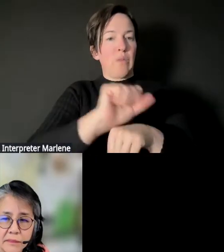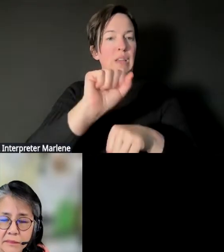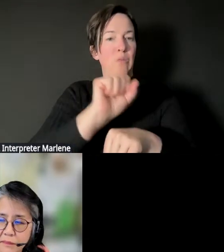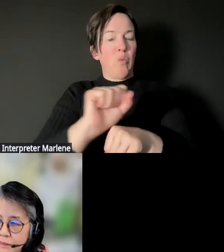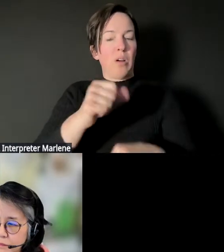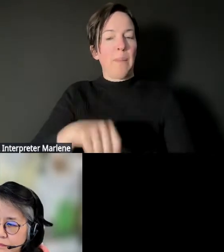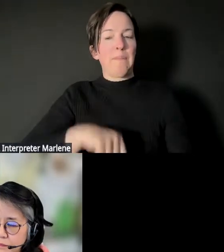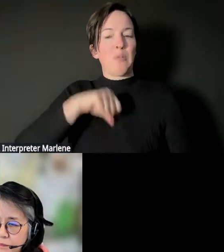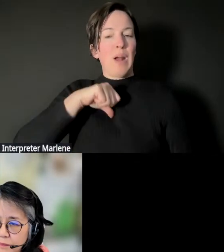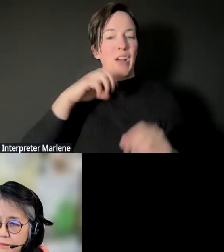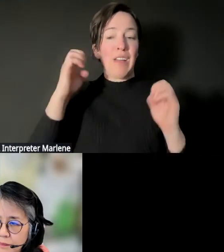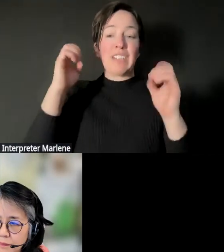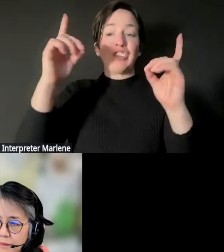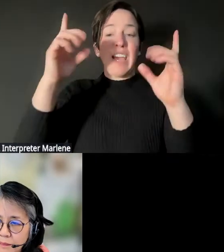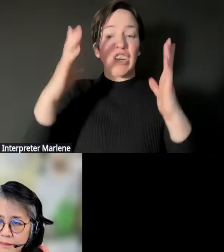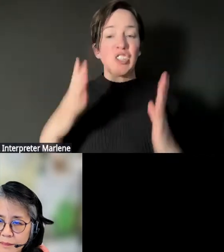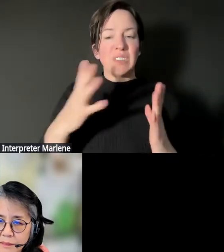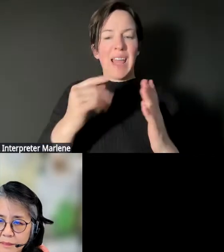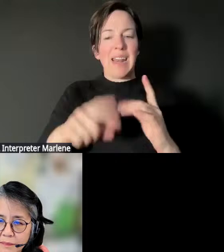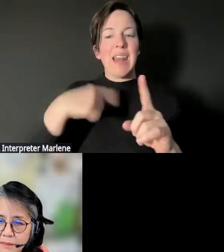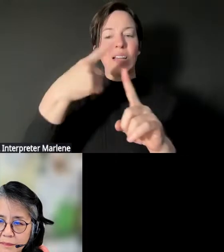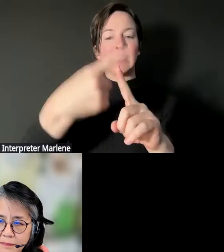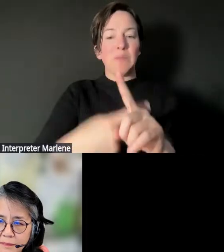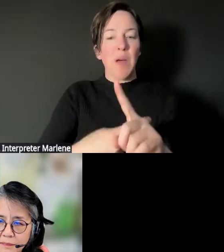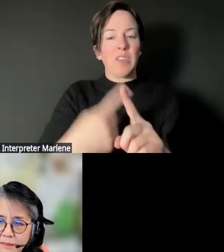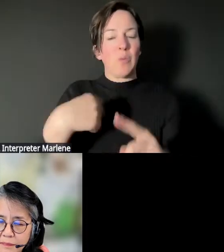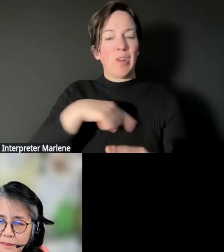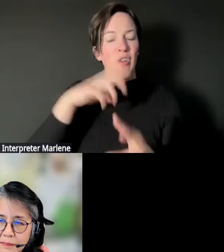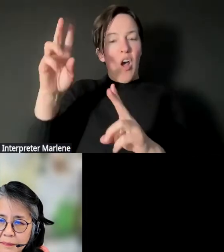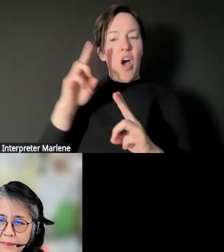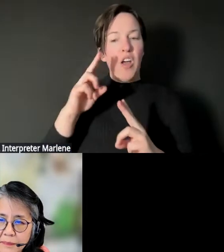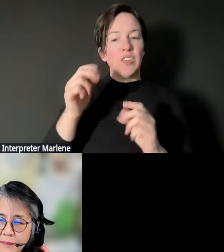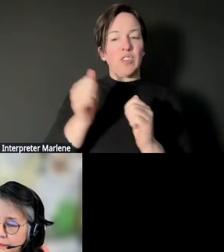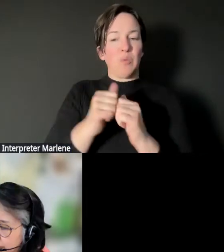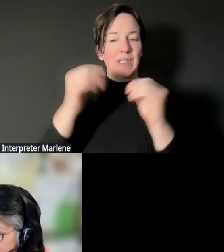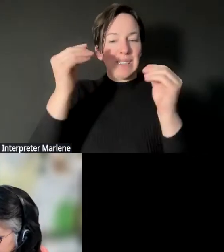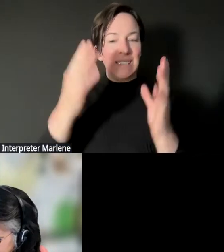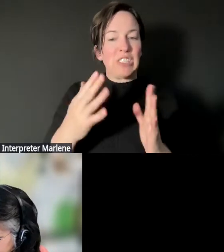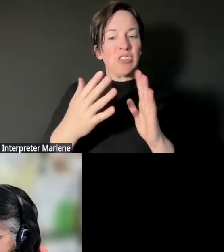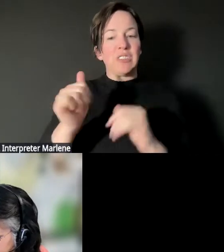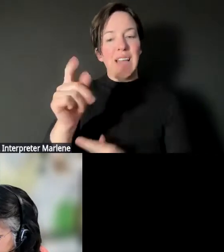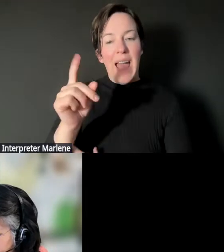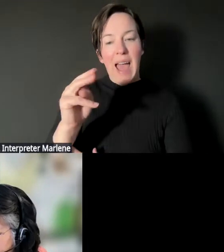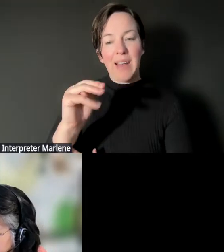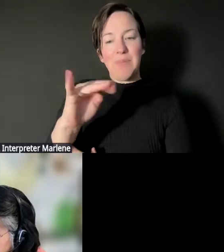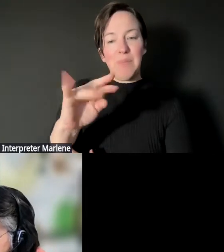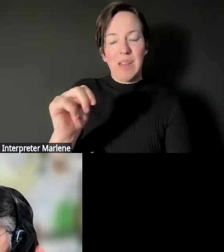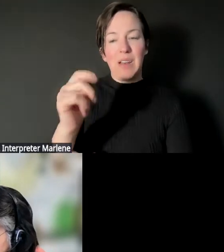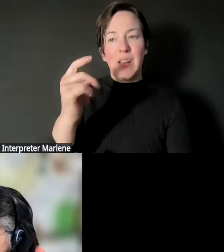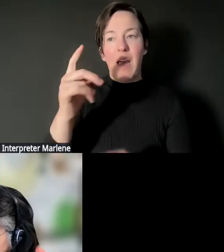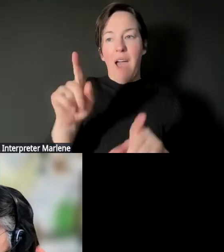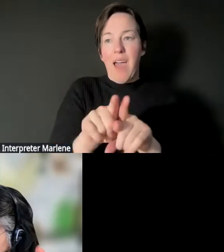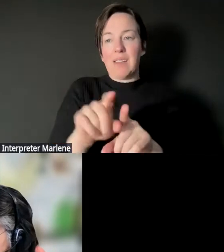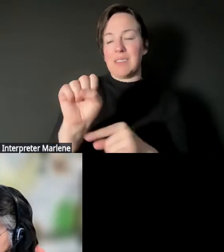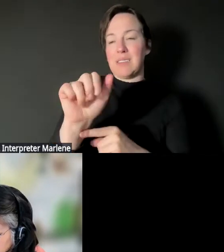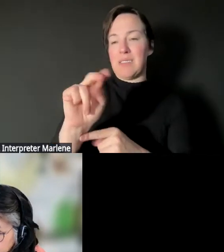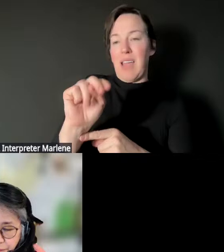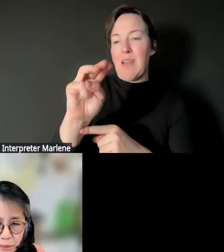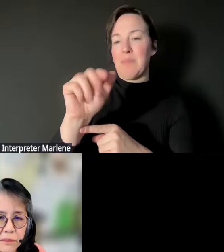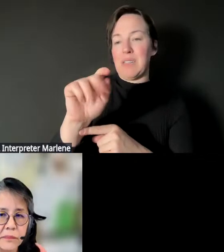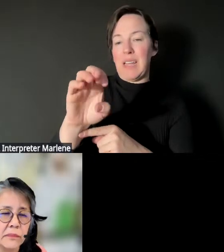called educators, and next month we get to be honored alongside teachers and administration as San Mateo Union High